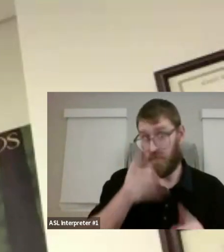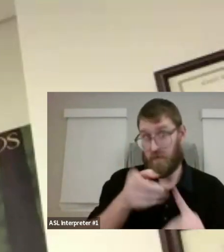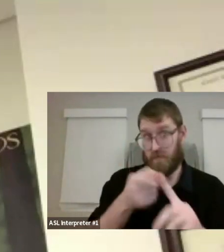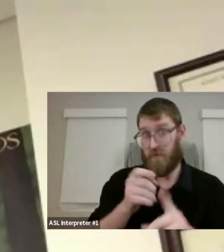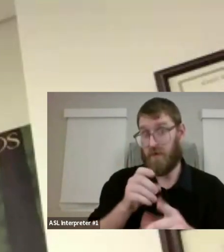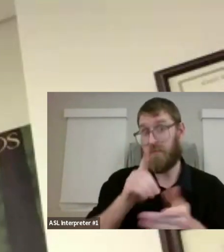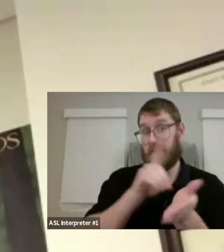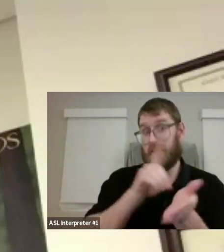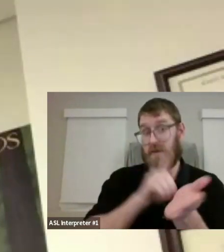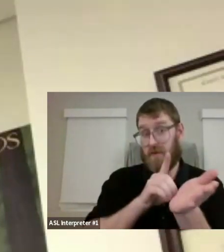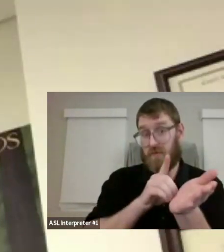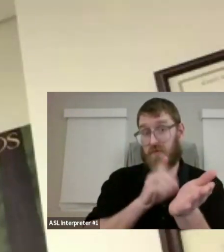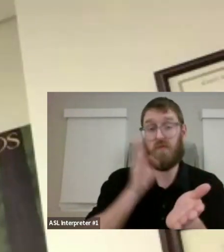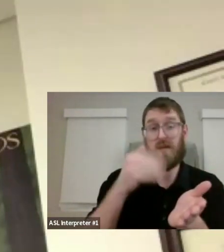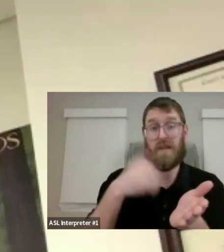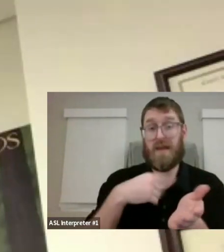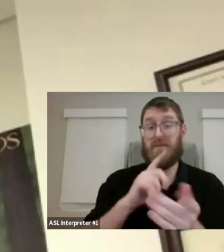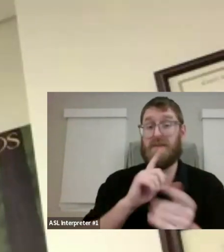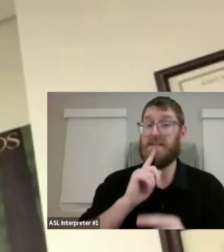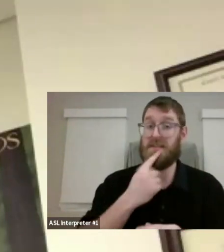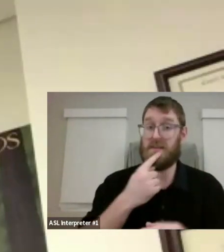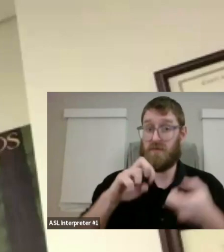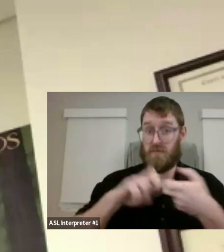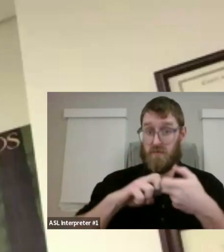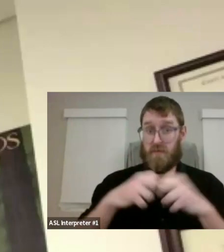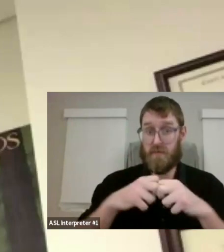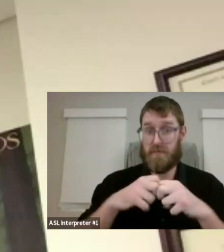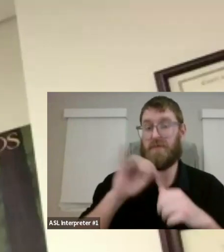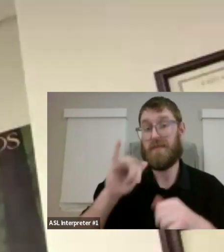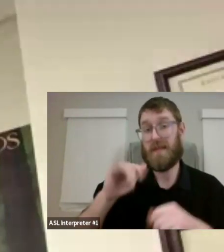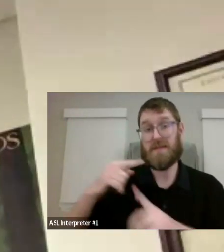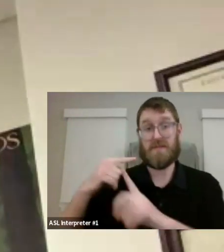be serious problems. So that's a pro.